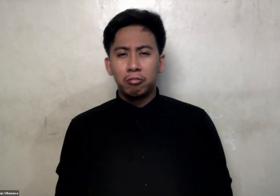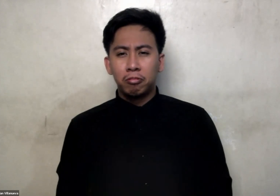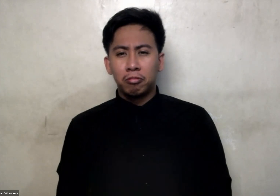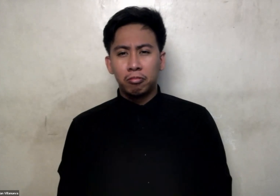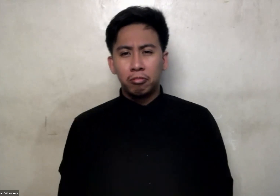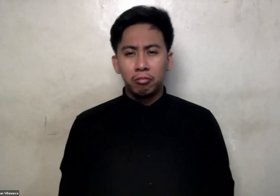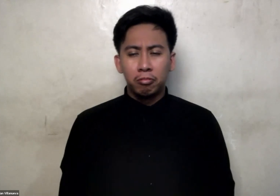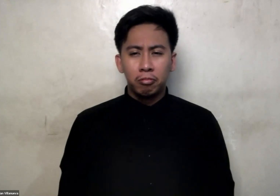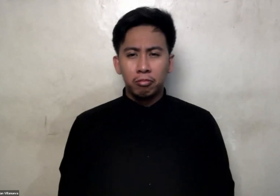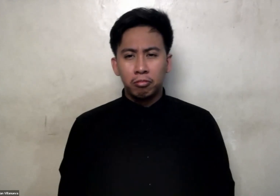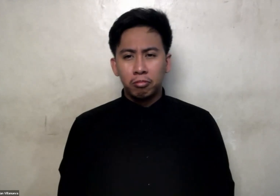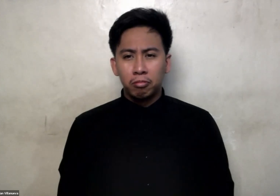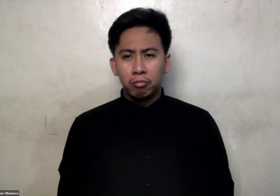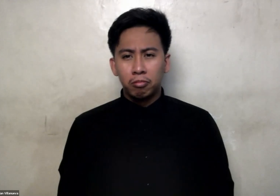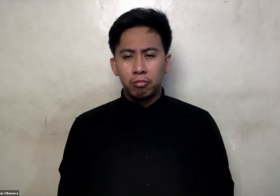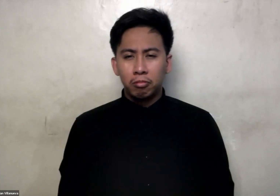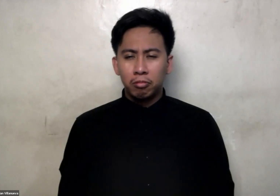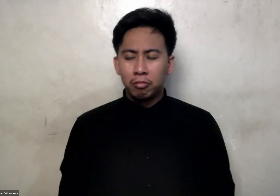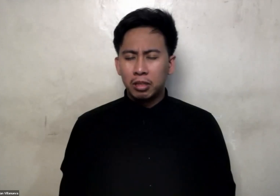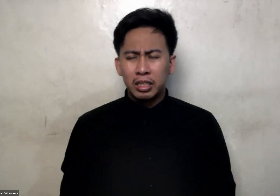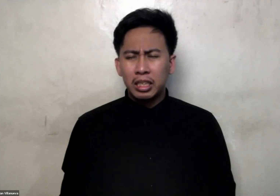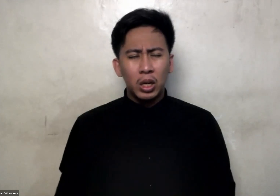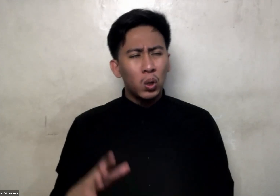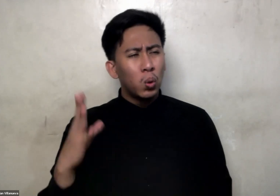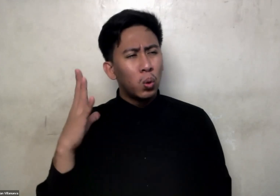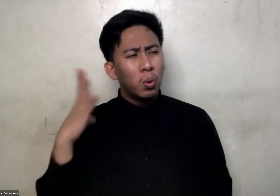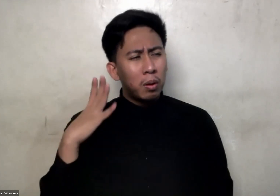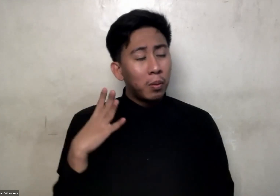have one integrating yes, I forgot. presentation.